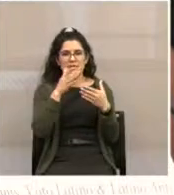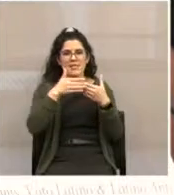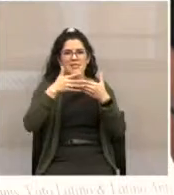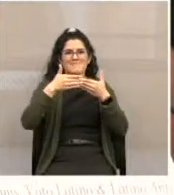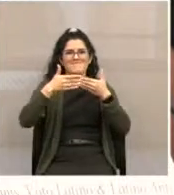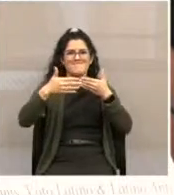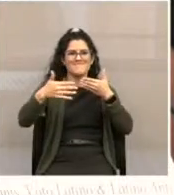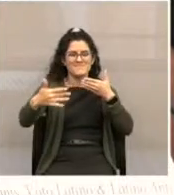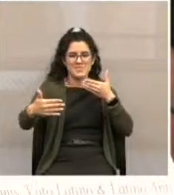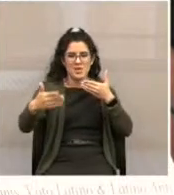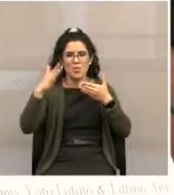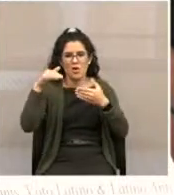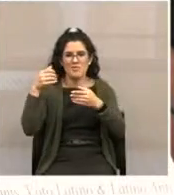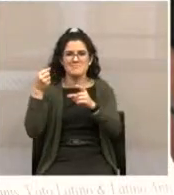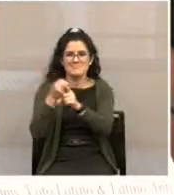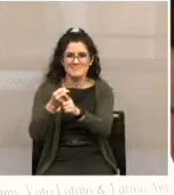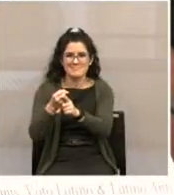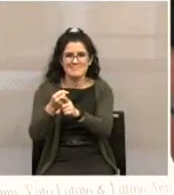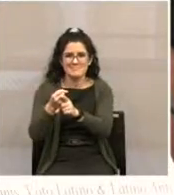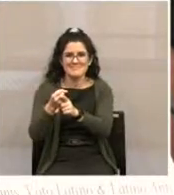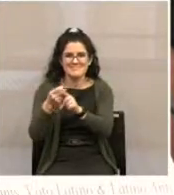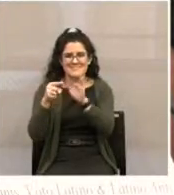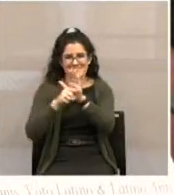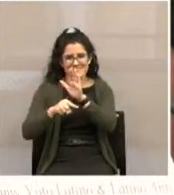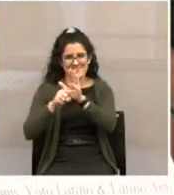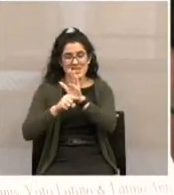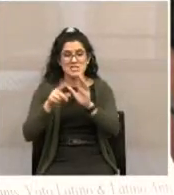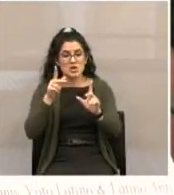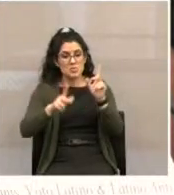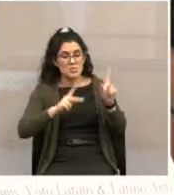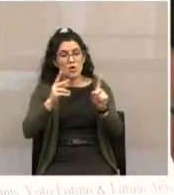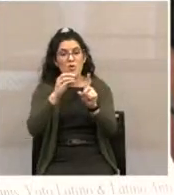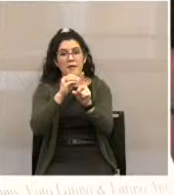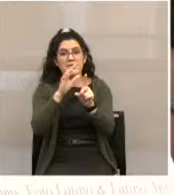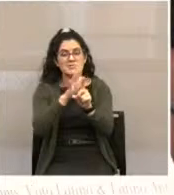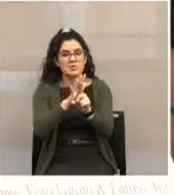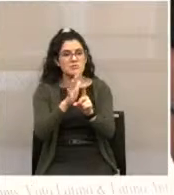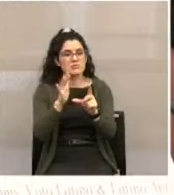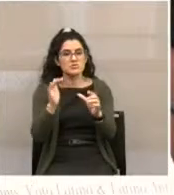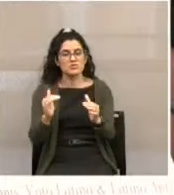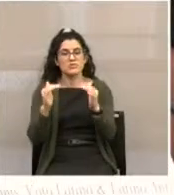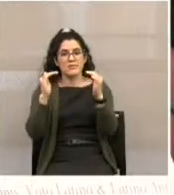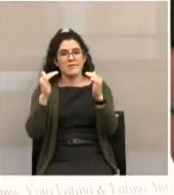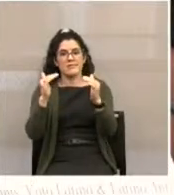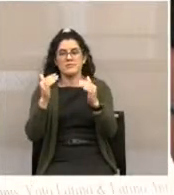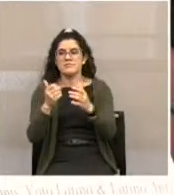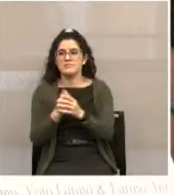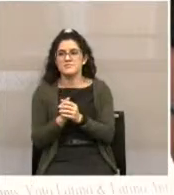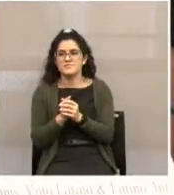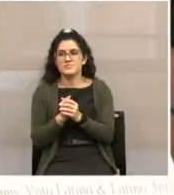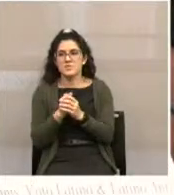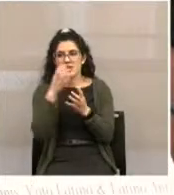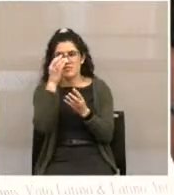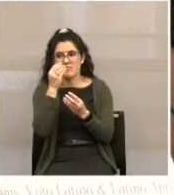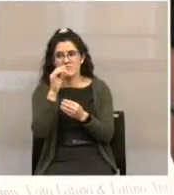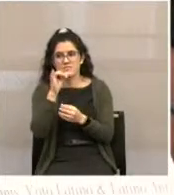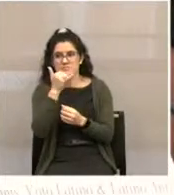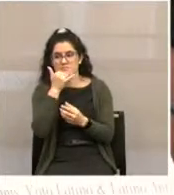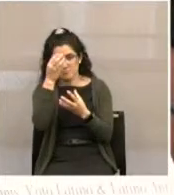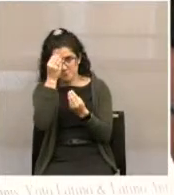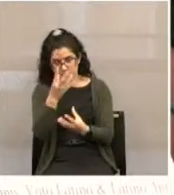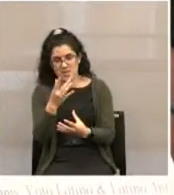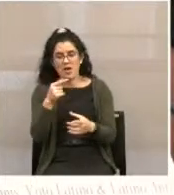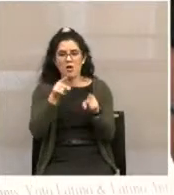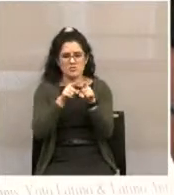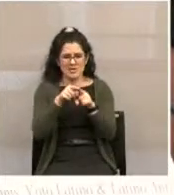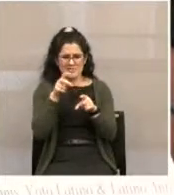and their civic participation. People who are exposed to higher degrees of disinformation have deep doubts